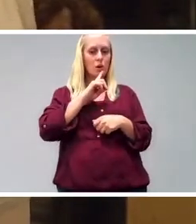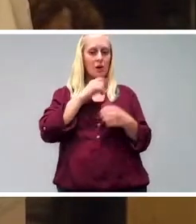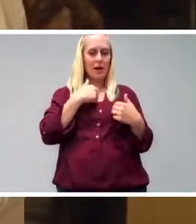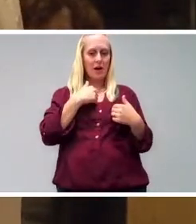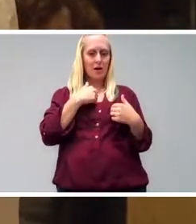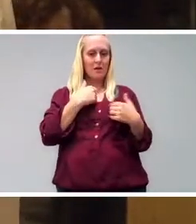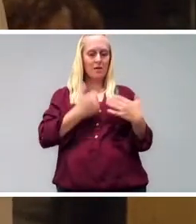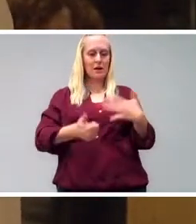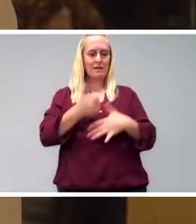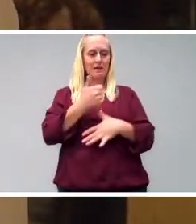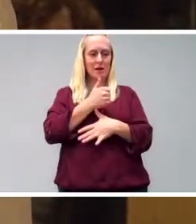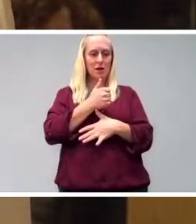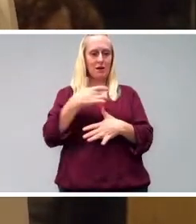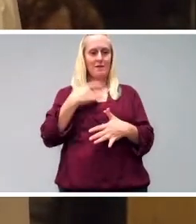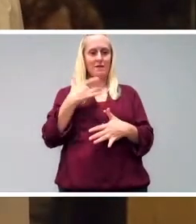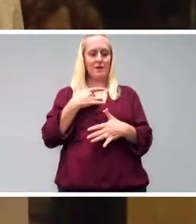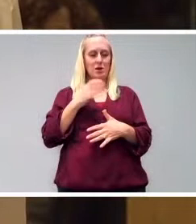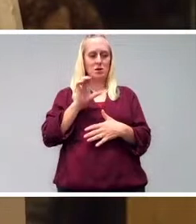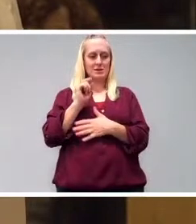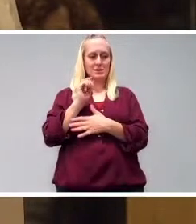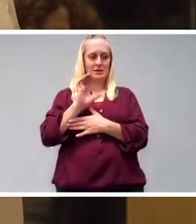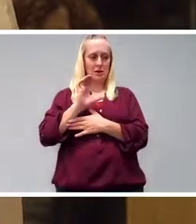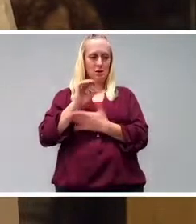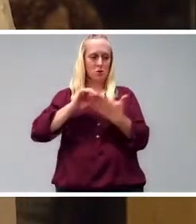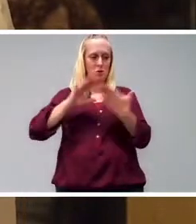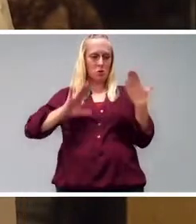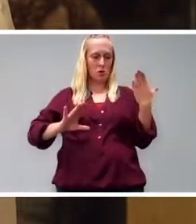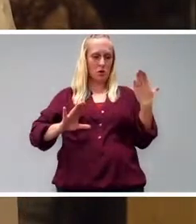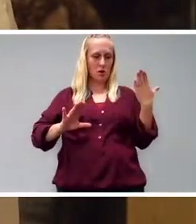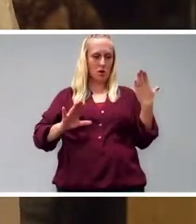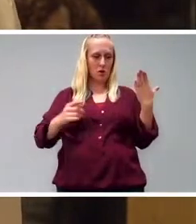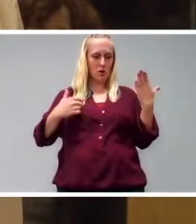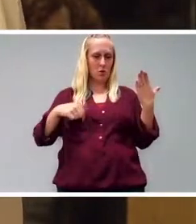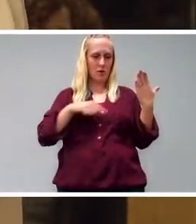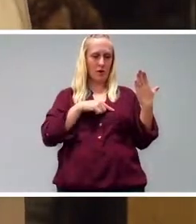feel like, as CTEC students, we're like, okay, like,